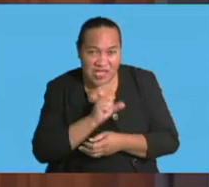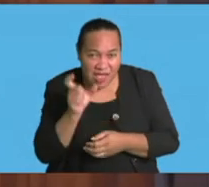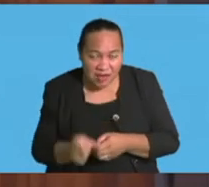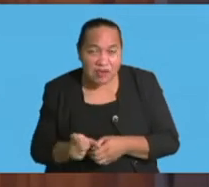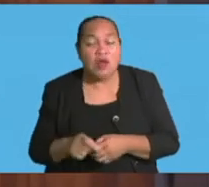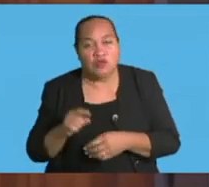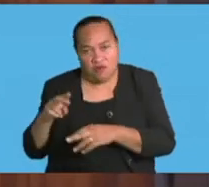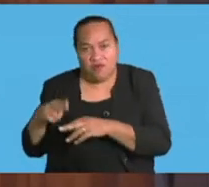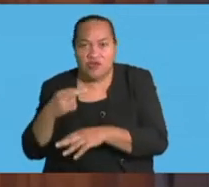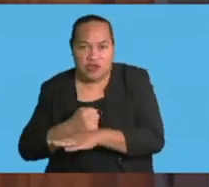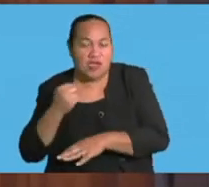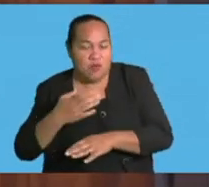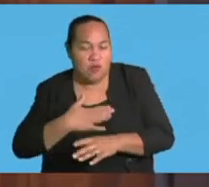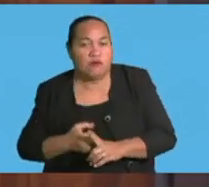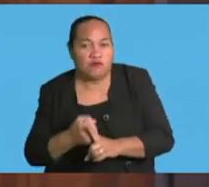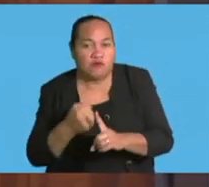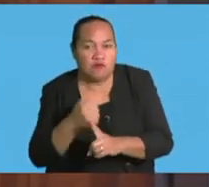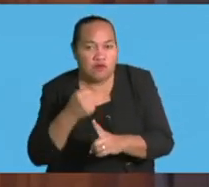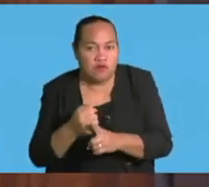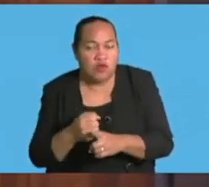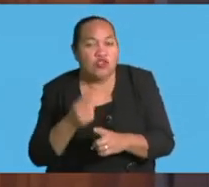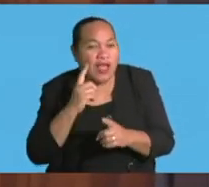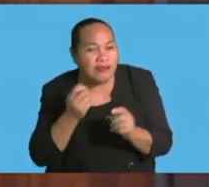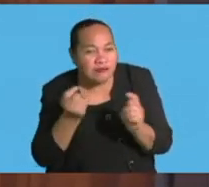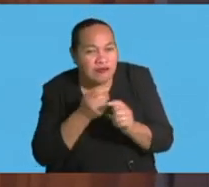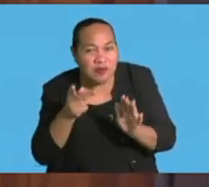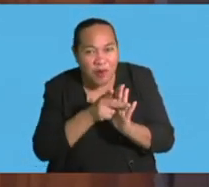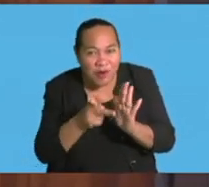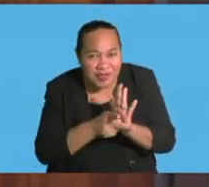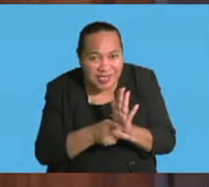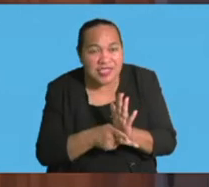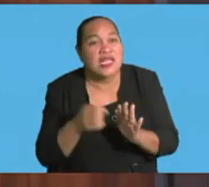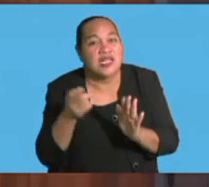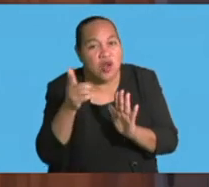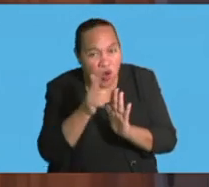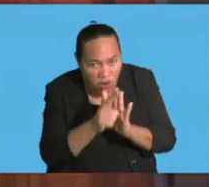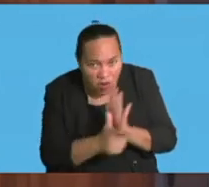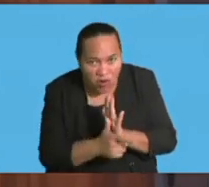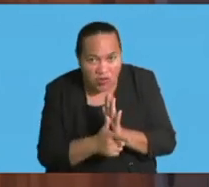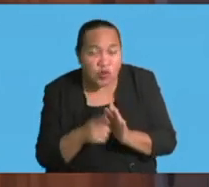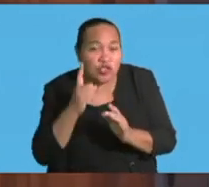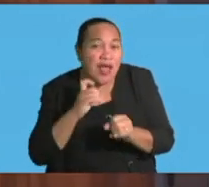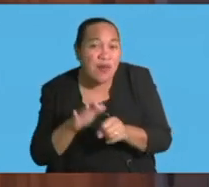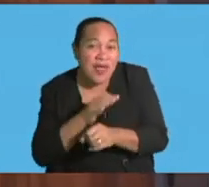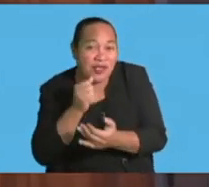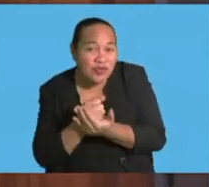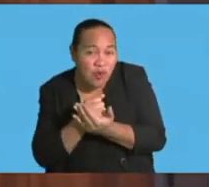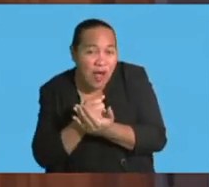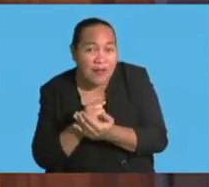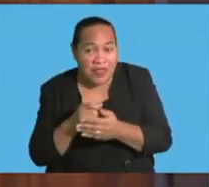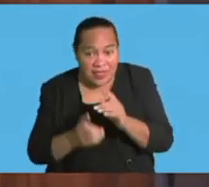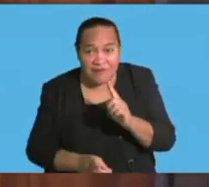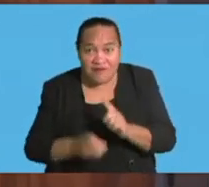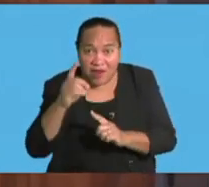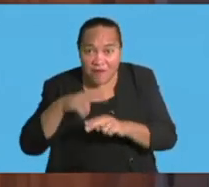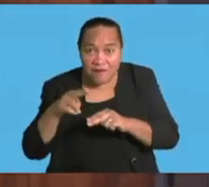Fijian government has been moving forward in terms of policies, laws, and programs. We aim to ensure that the development of Fiji